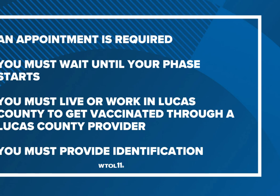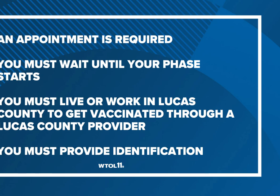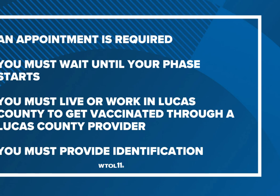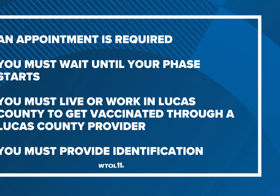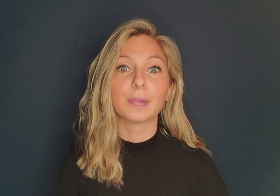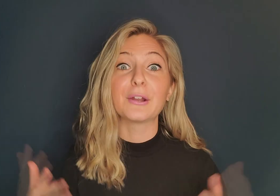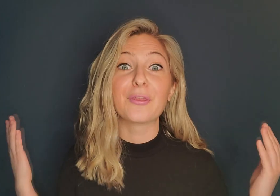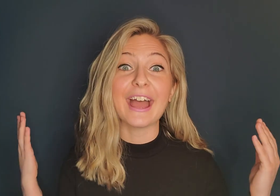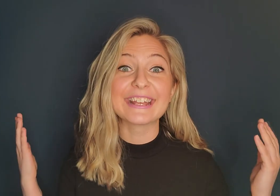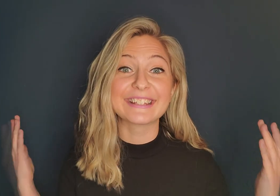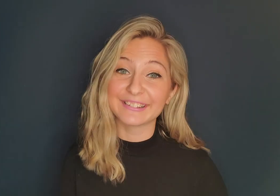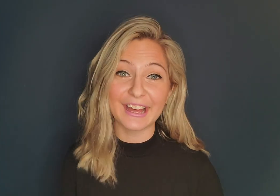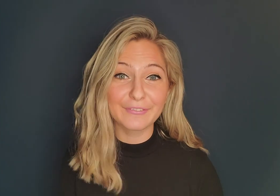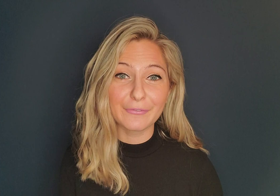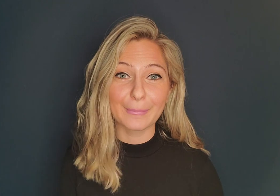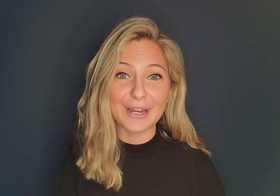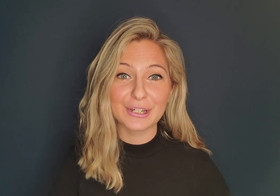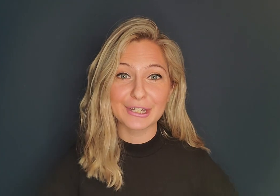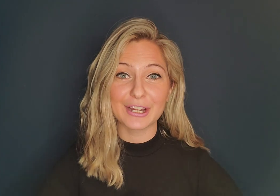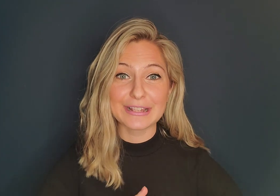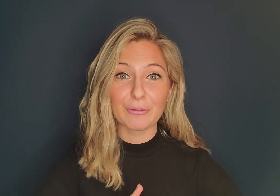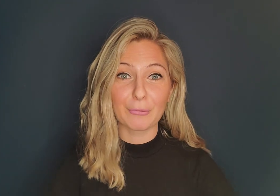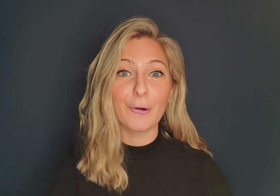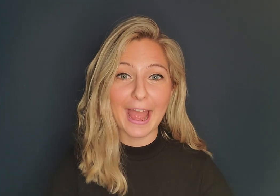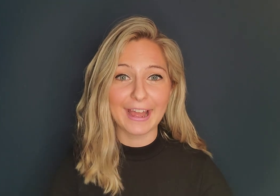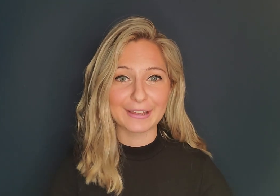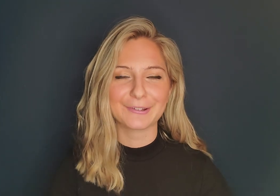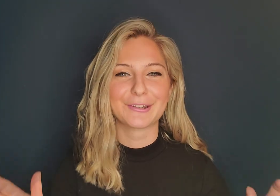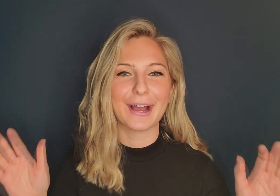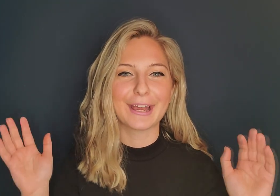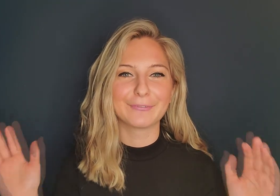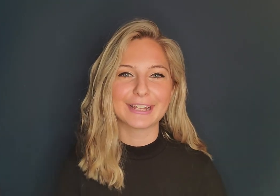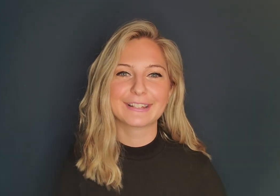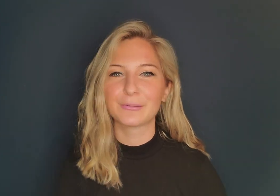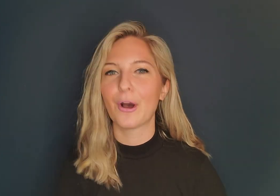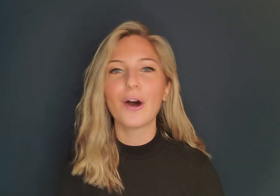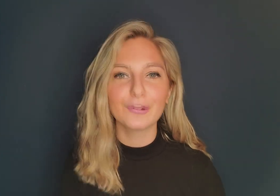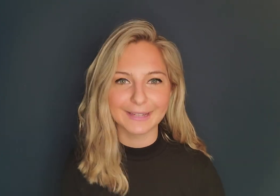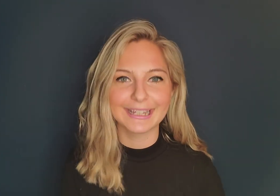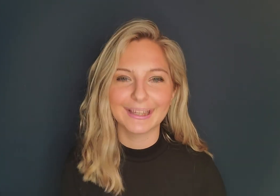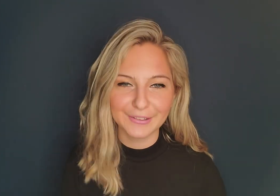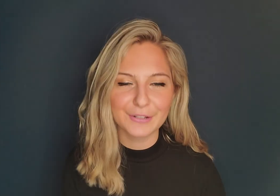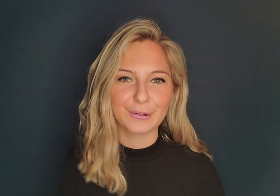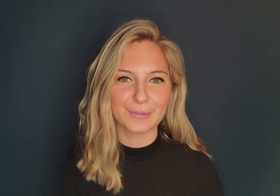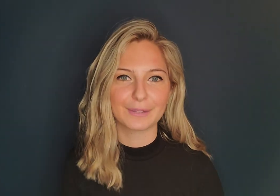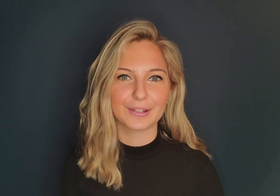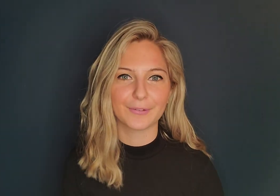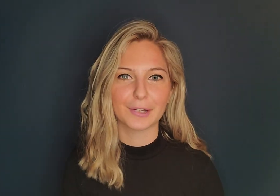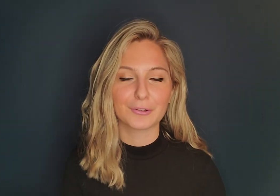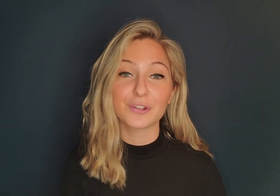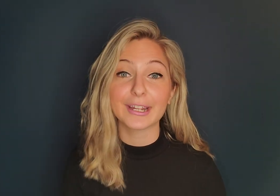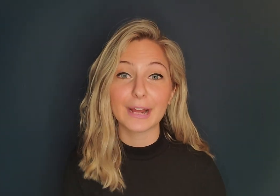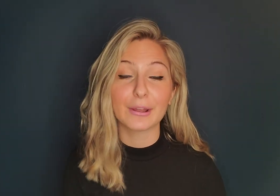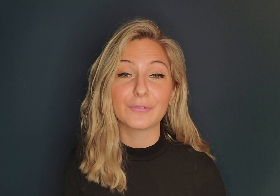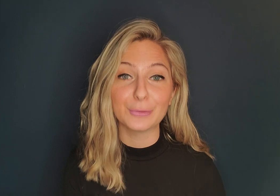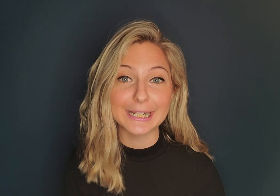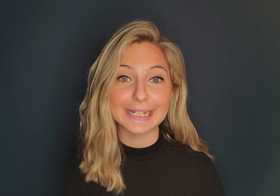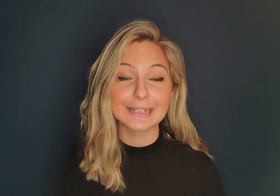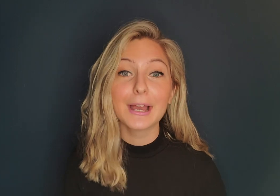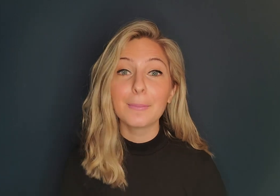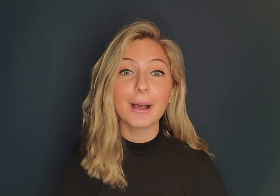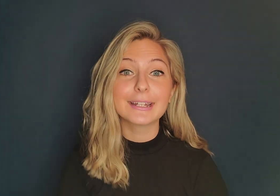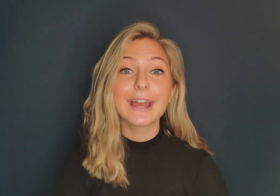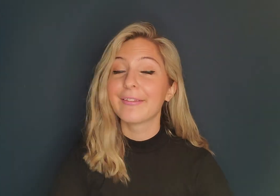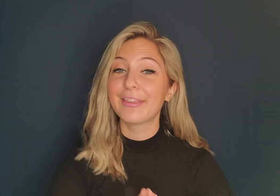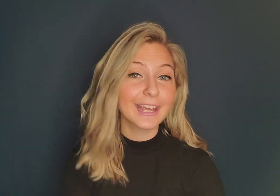your age. But I know that is a lot information to just throw at you. So I have links to all of it in the description of this video. So check it out if you